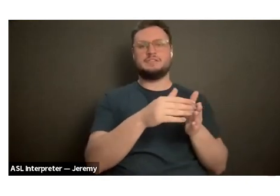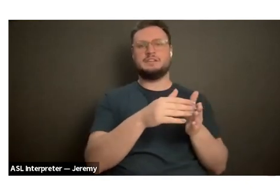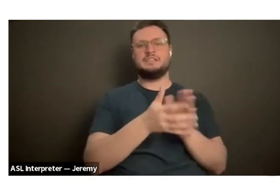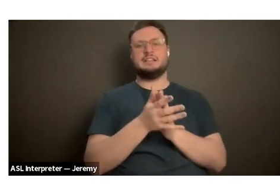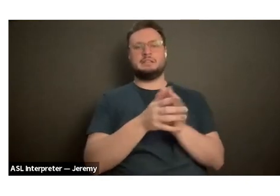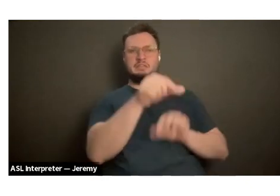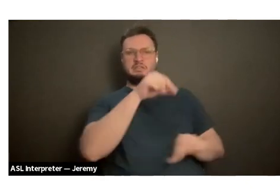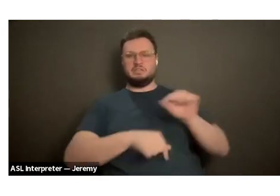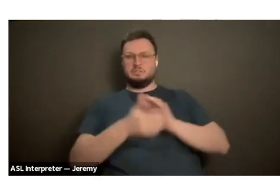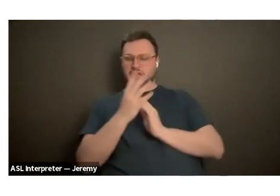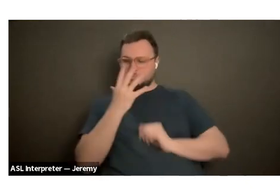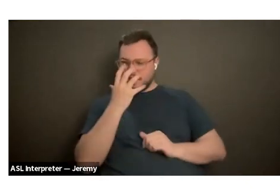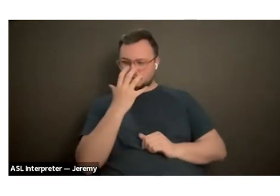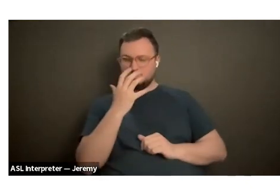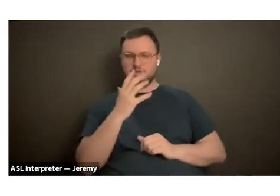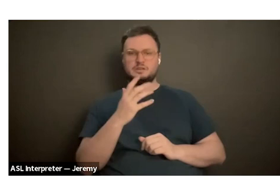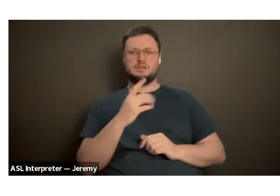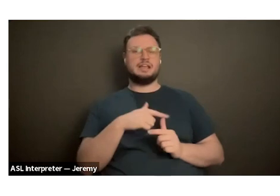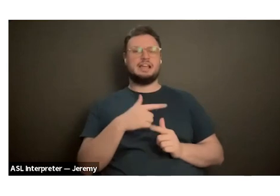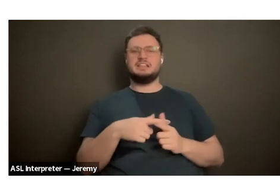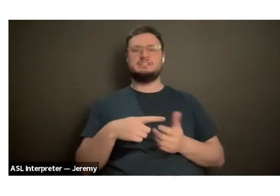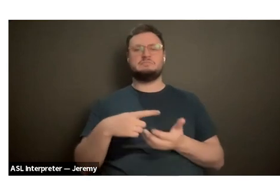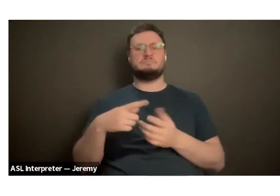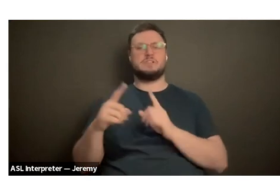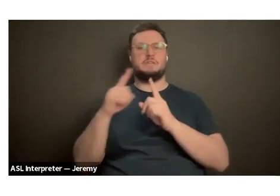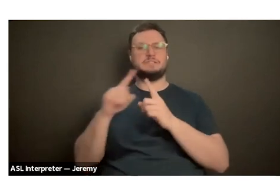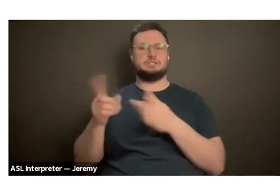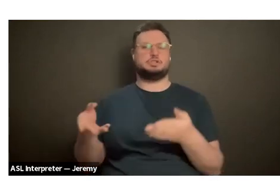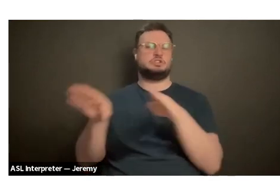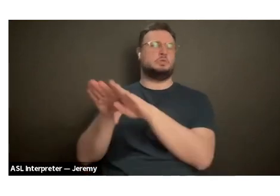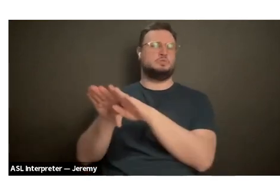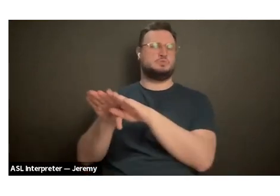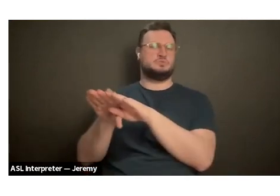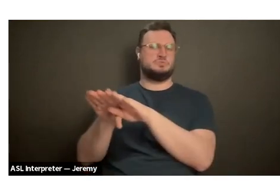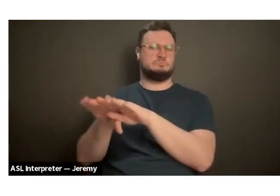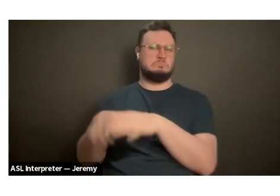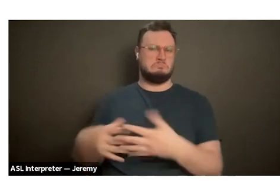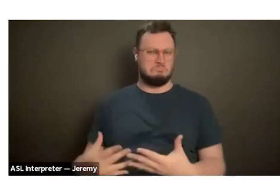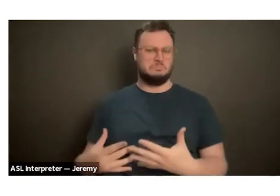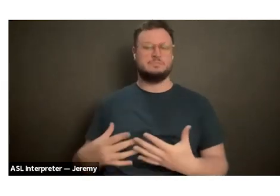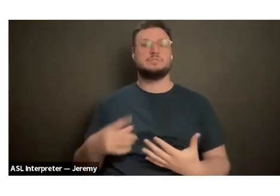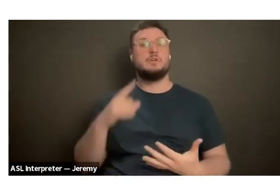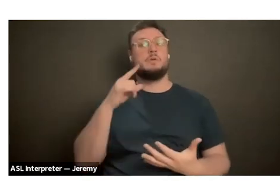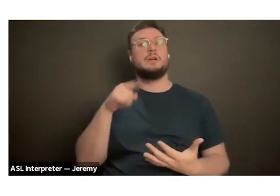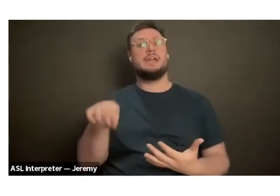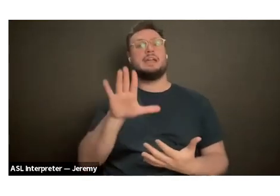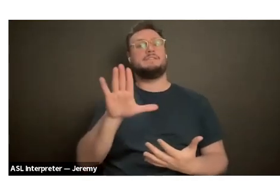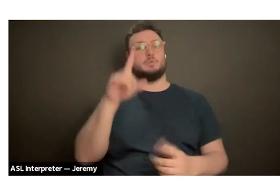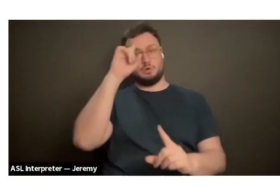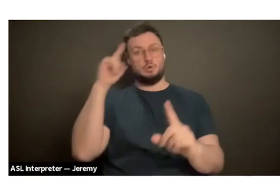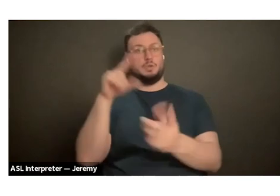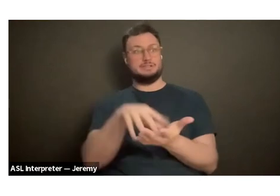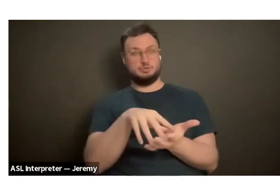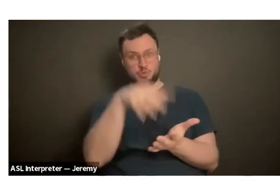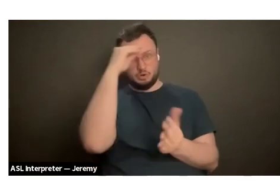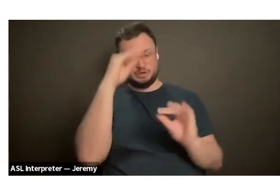and backtrack, and then the conversation is over. And so it's very important in any learning place environment that we build,